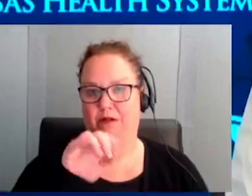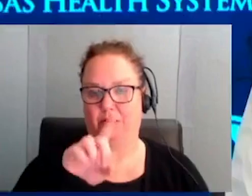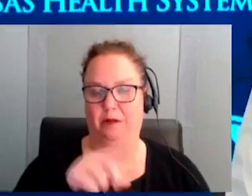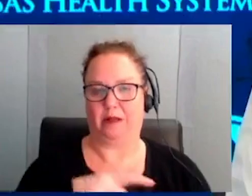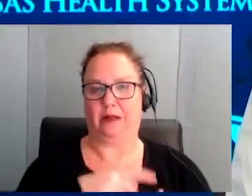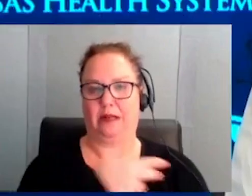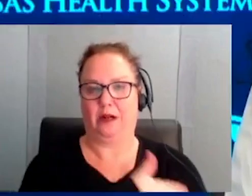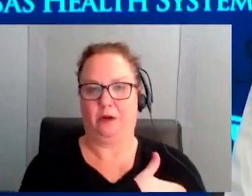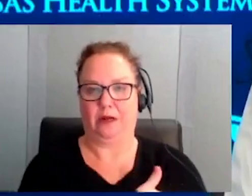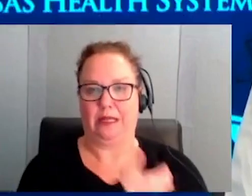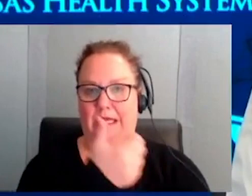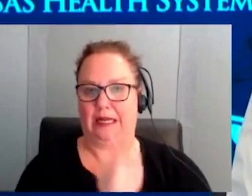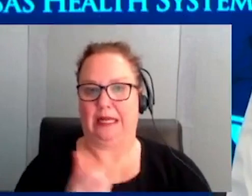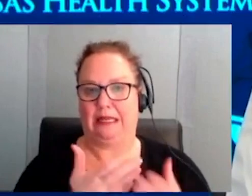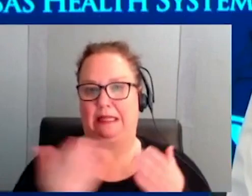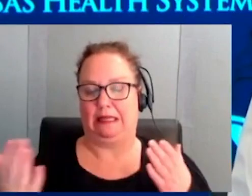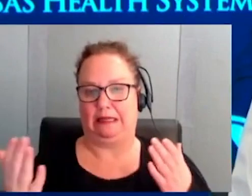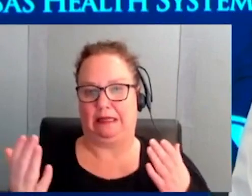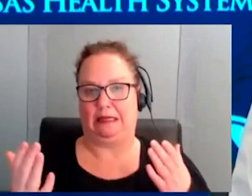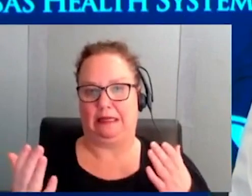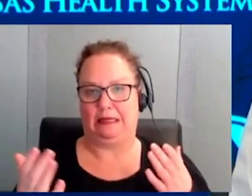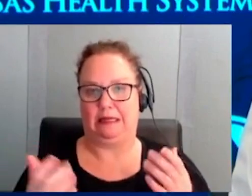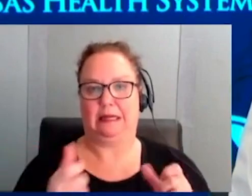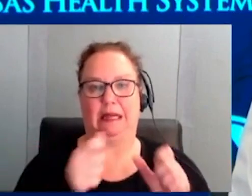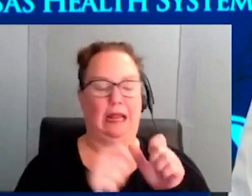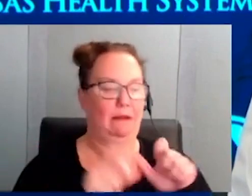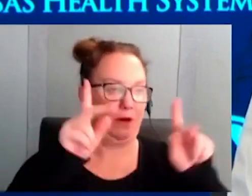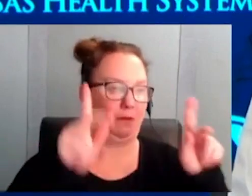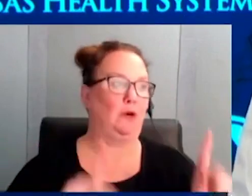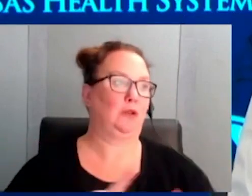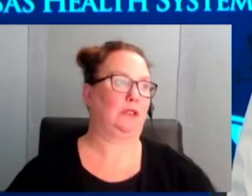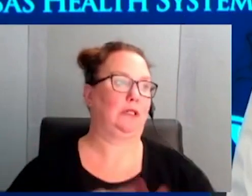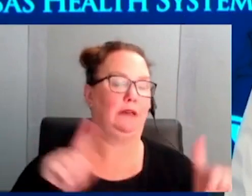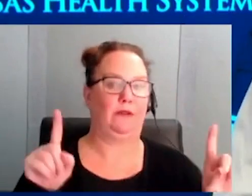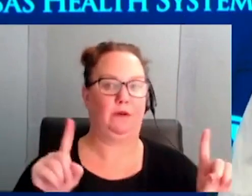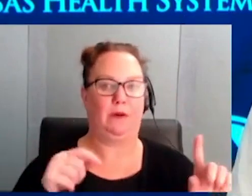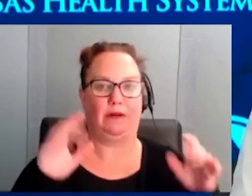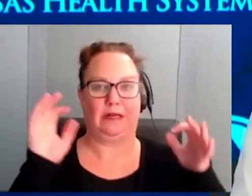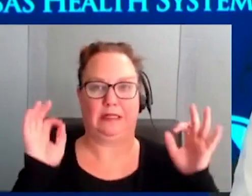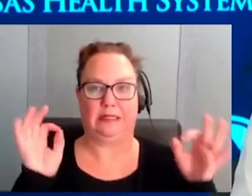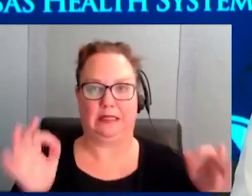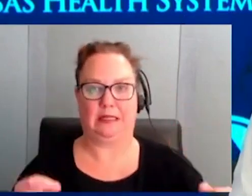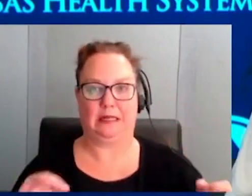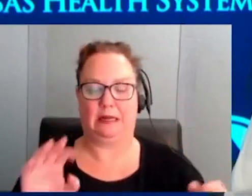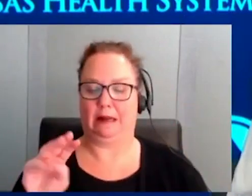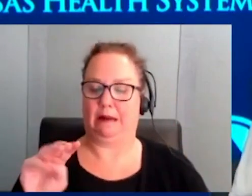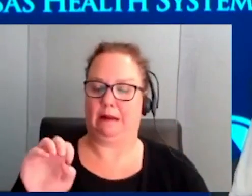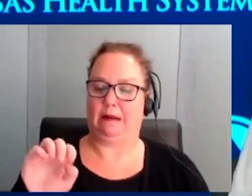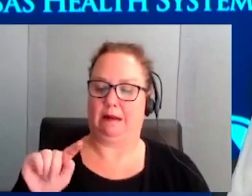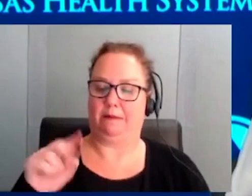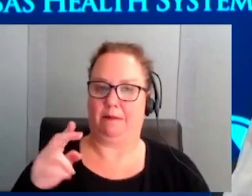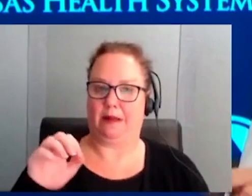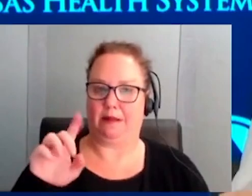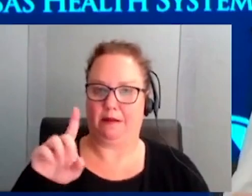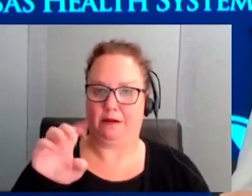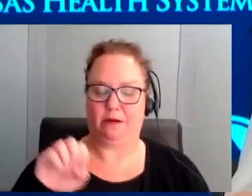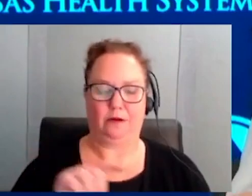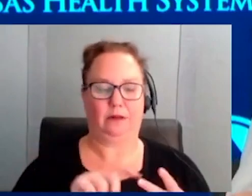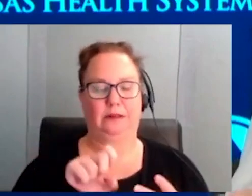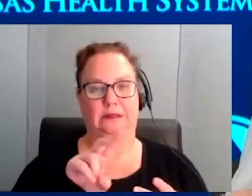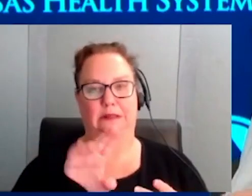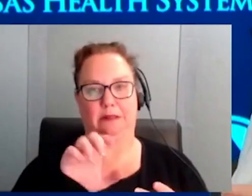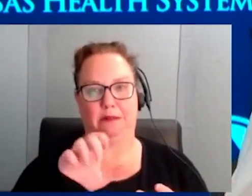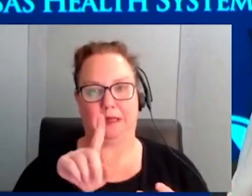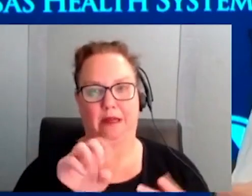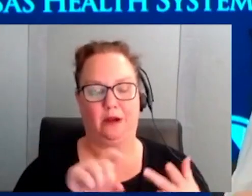anything? Every person is different, and we have to decide whether methadone, buprenorphine, Sublocade, or Vivitrol would